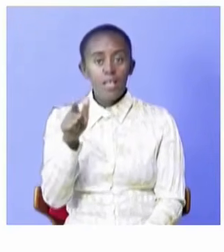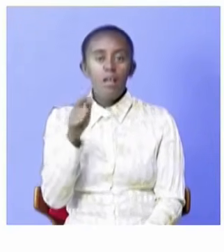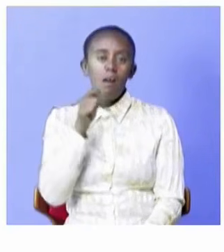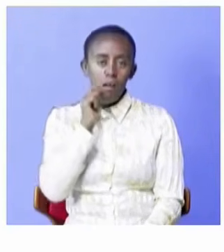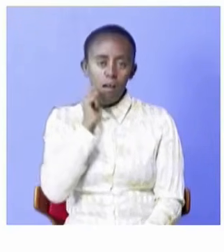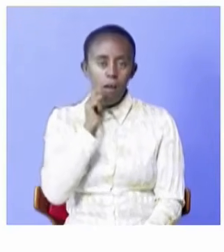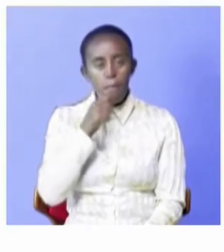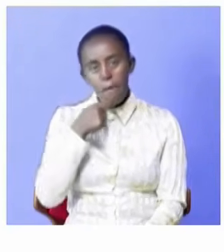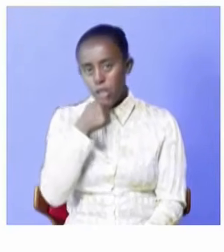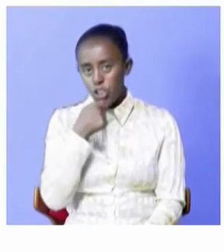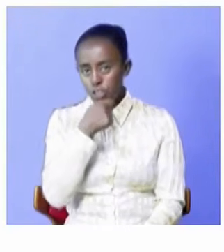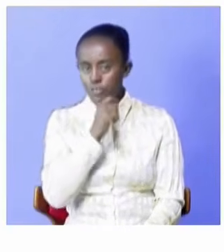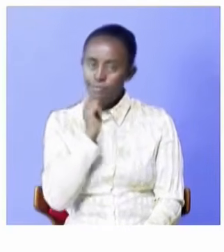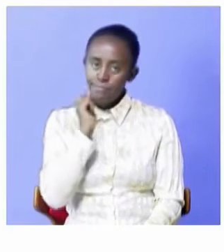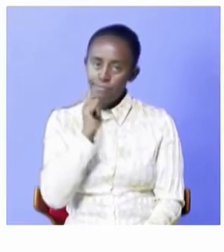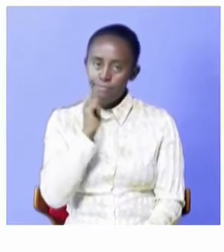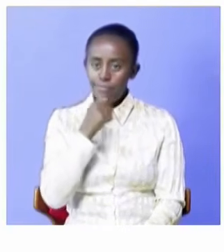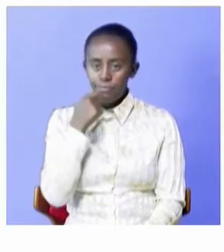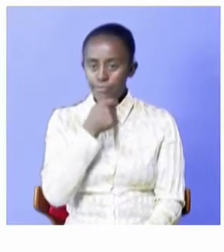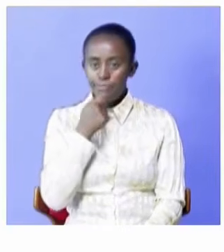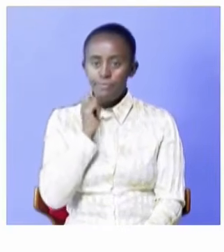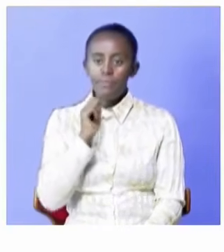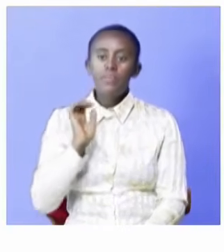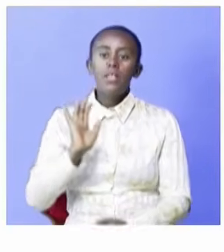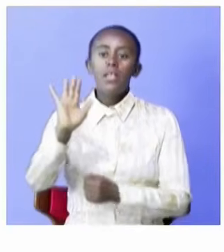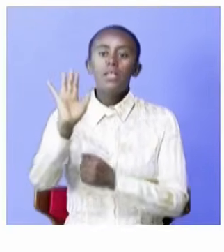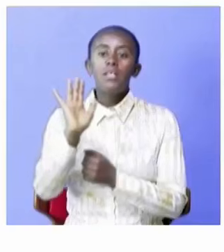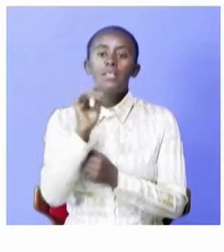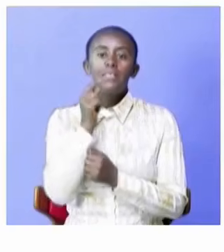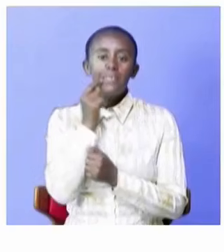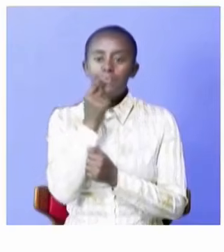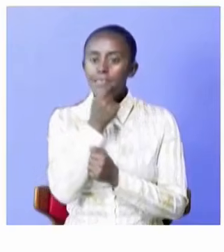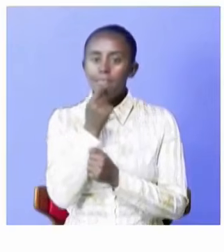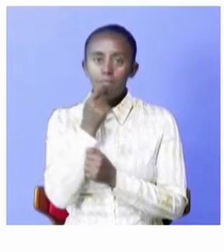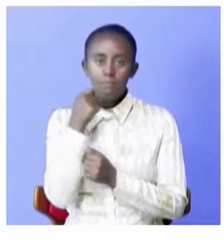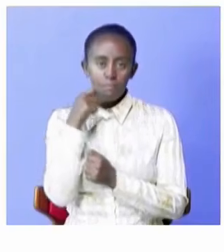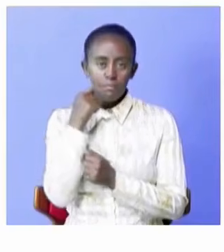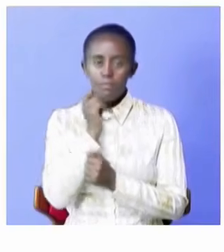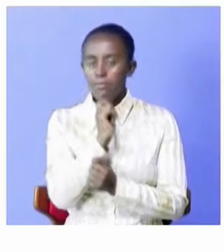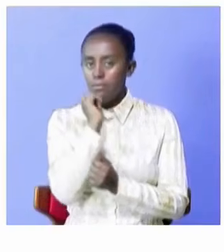brushes his teeth